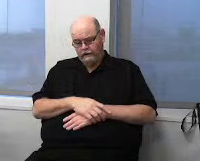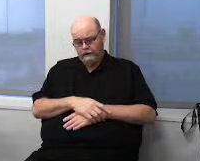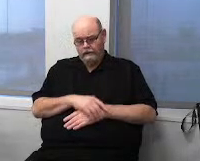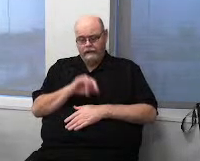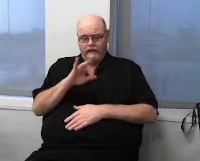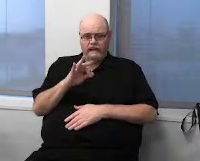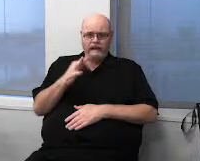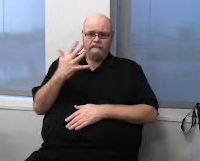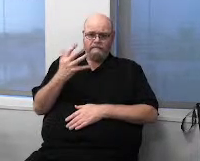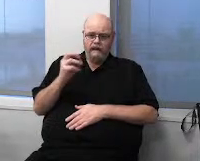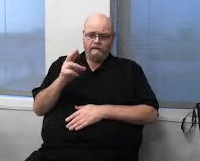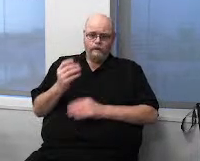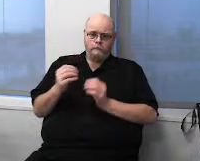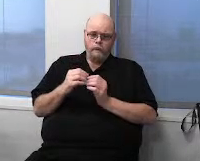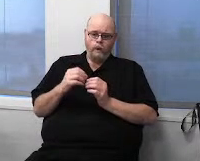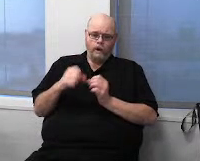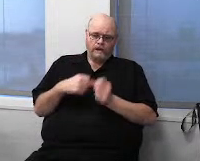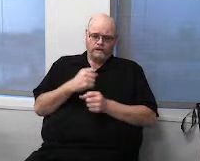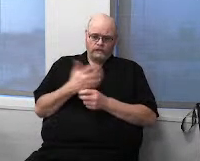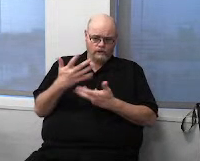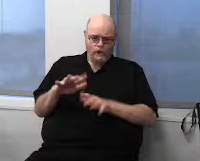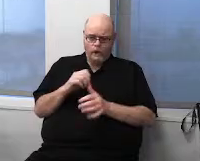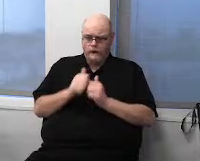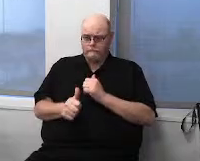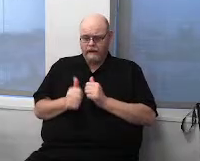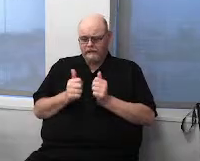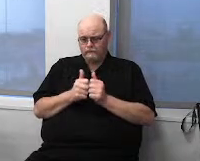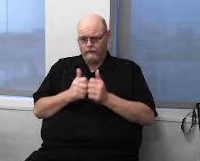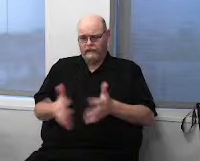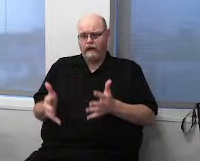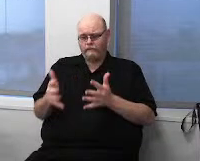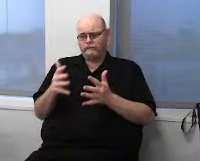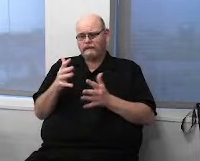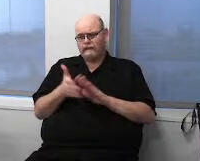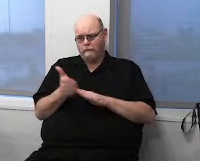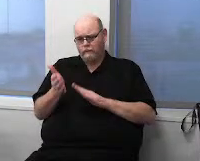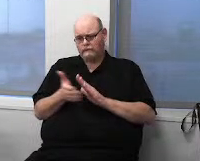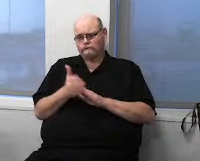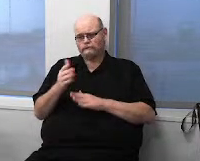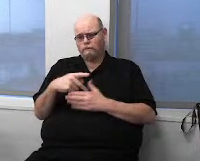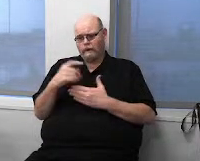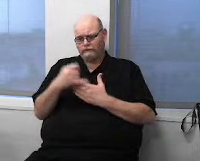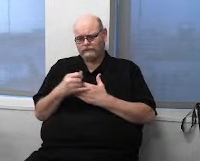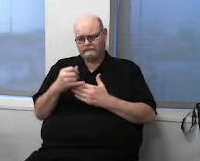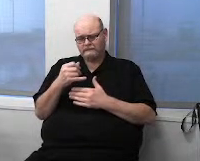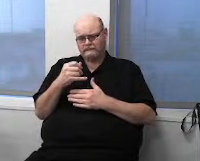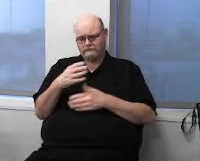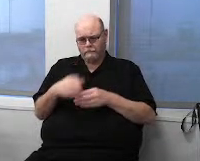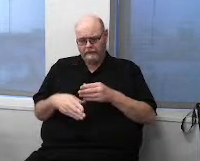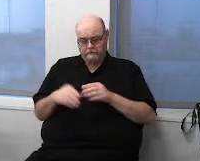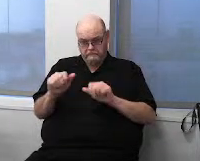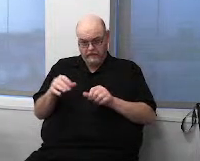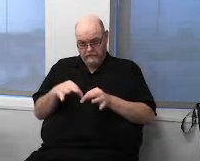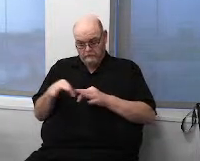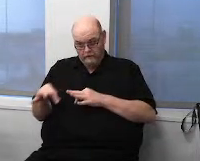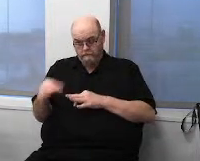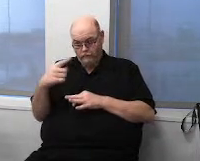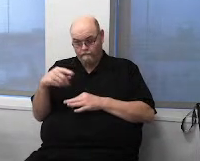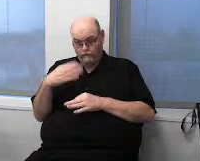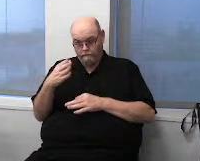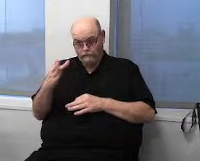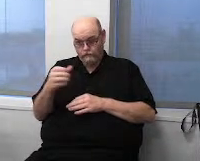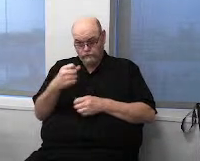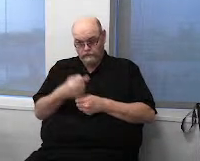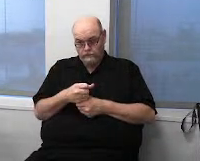So if 5 or more years have already passed without these operational flexibility projects being completed, could they not be